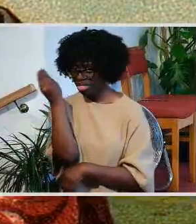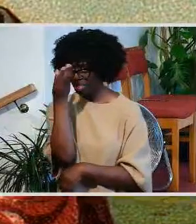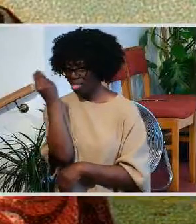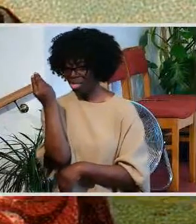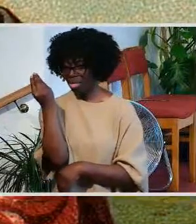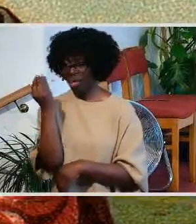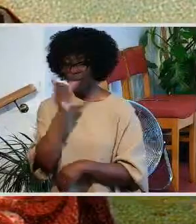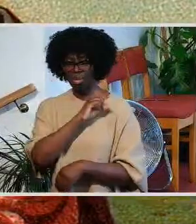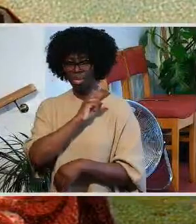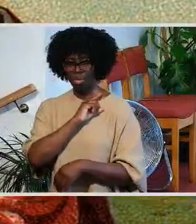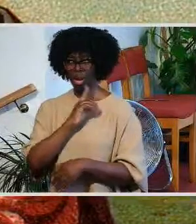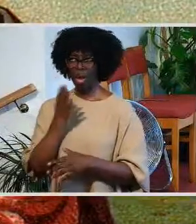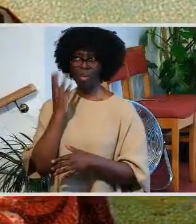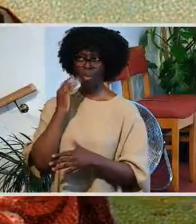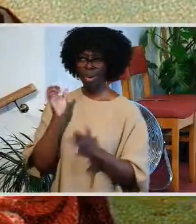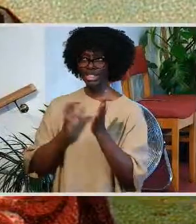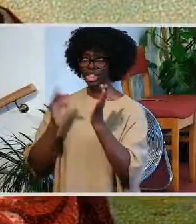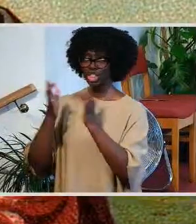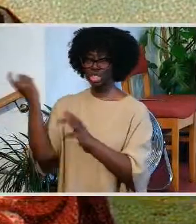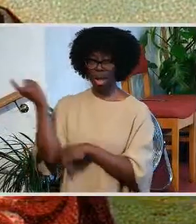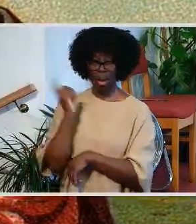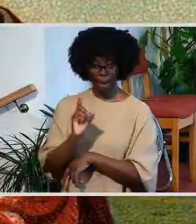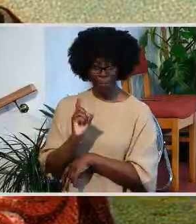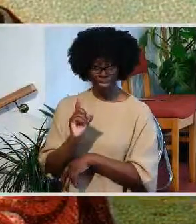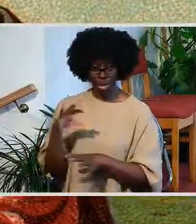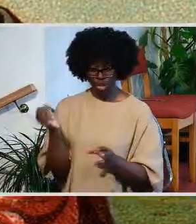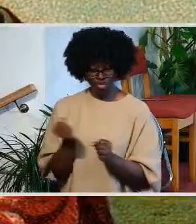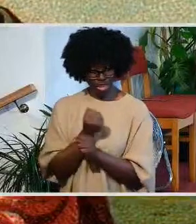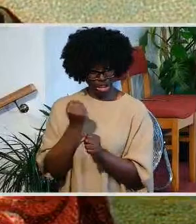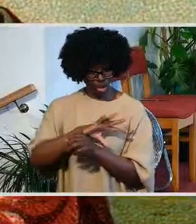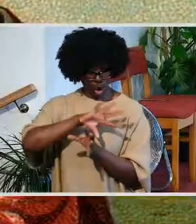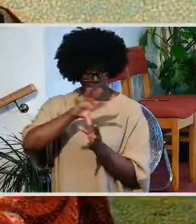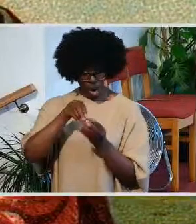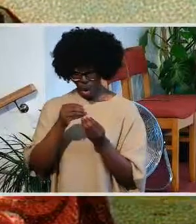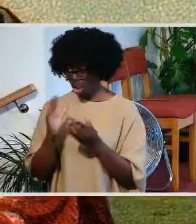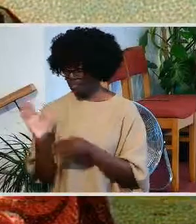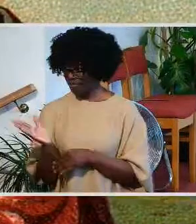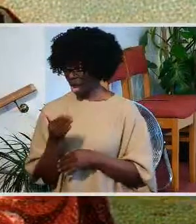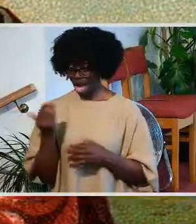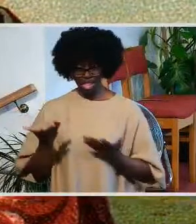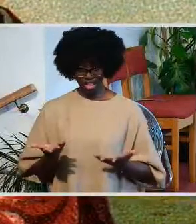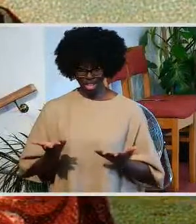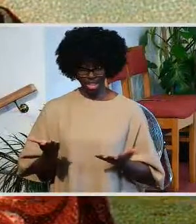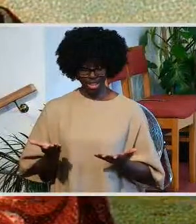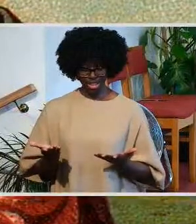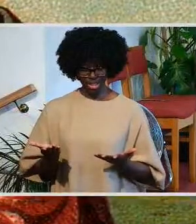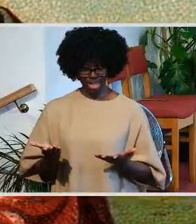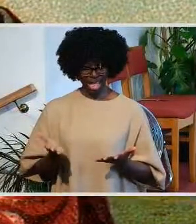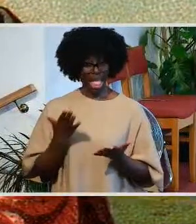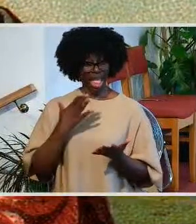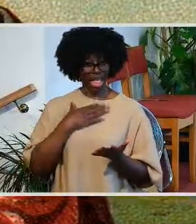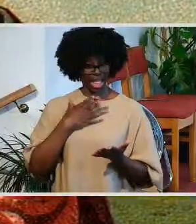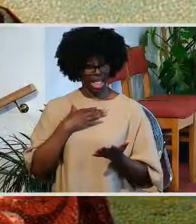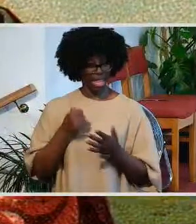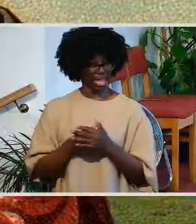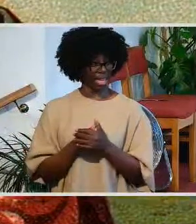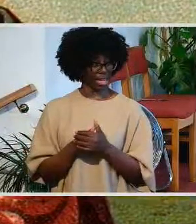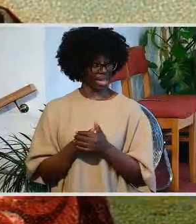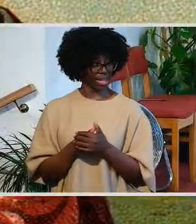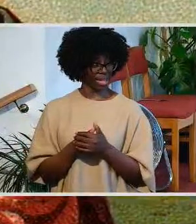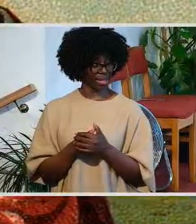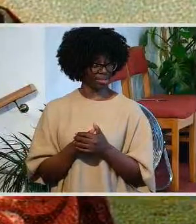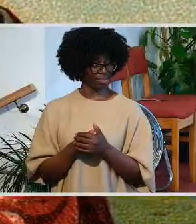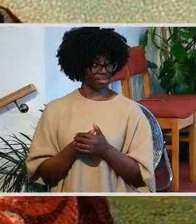when Jesus comes, he will restore us back to our Eden selves, and we'll have that strength